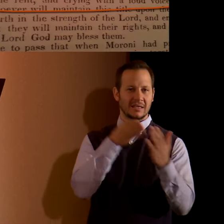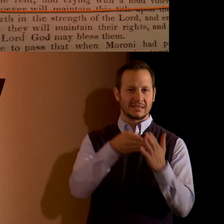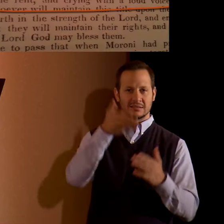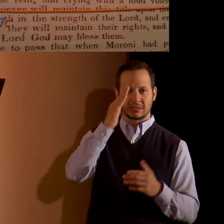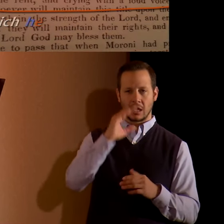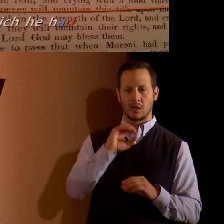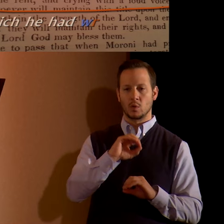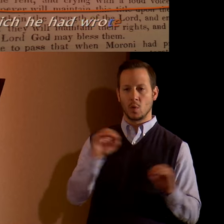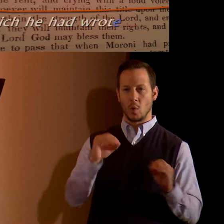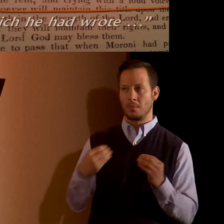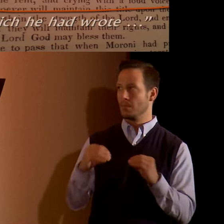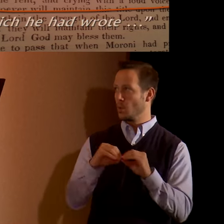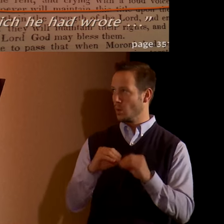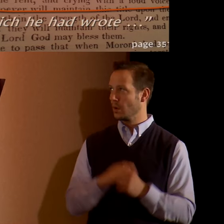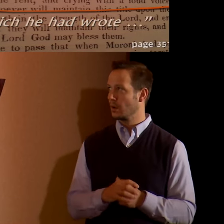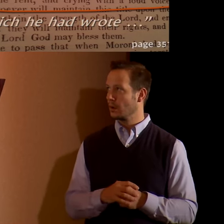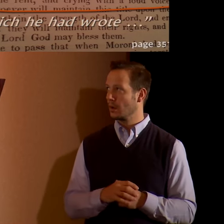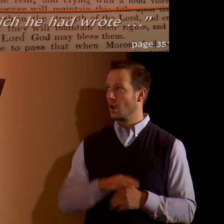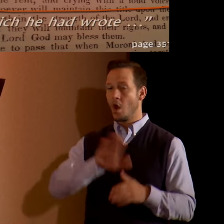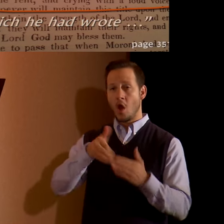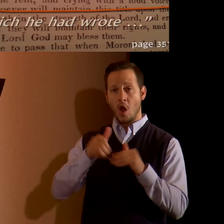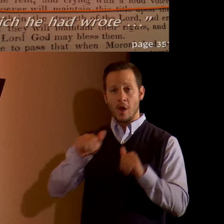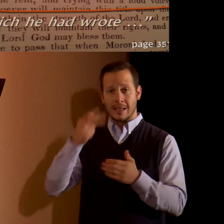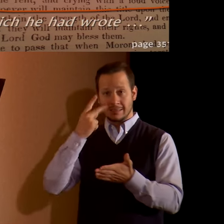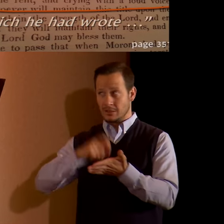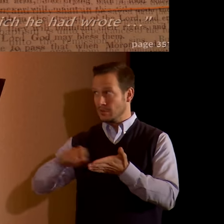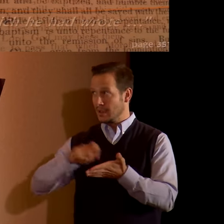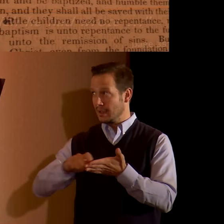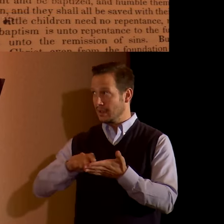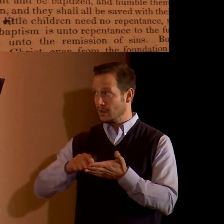That all might see the writing which he had wrote.